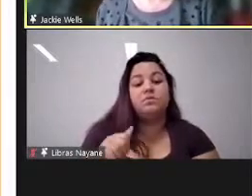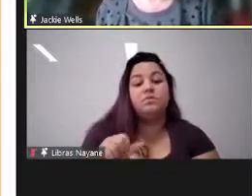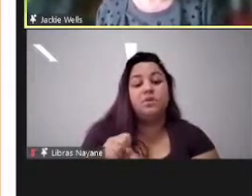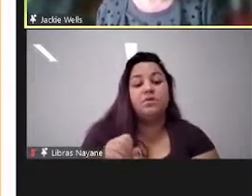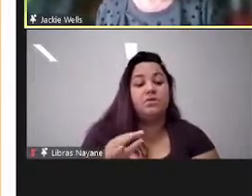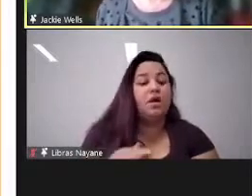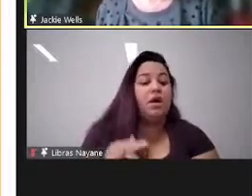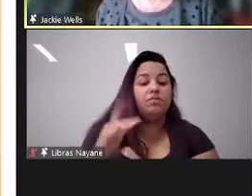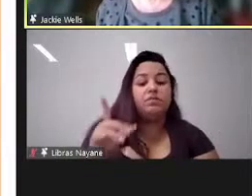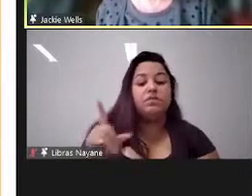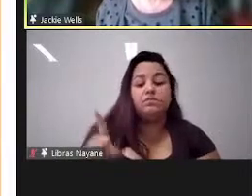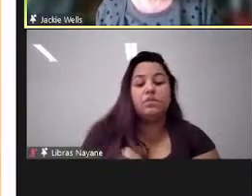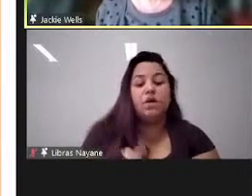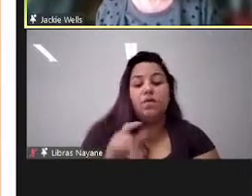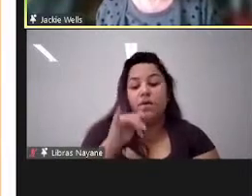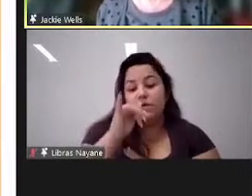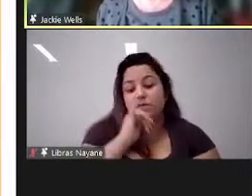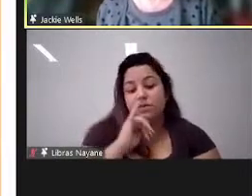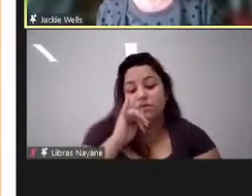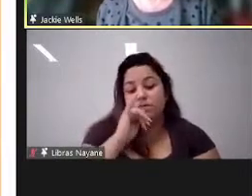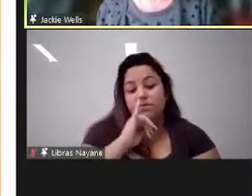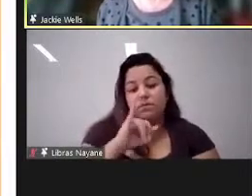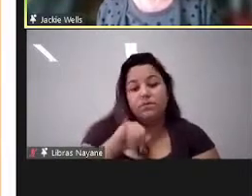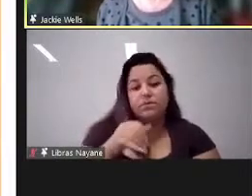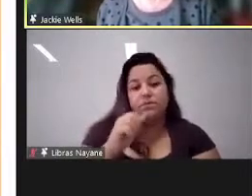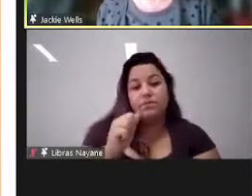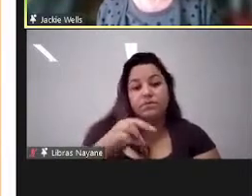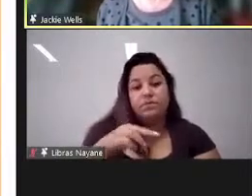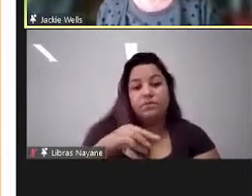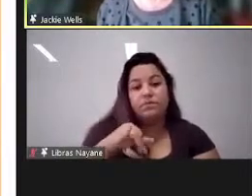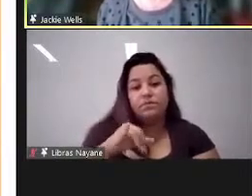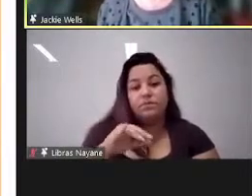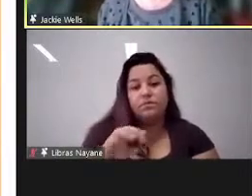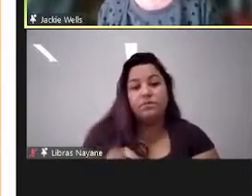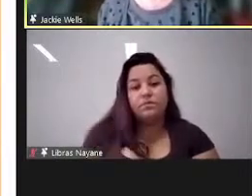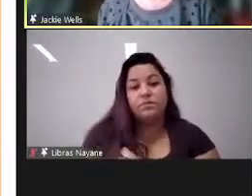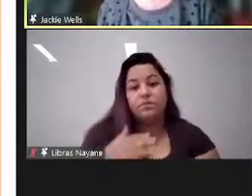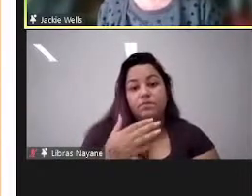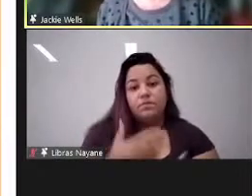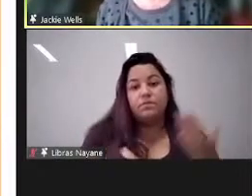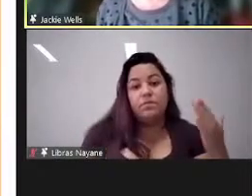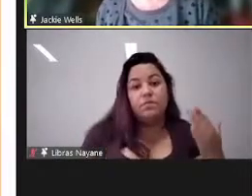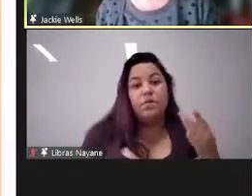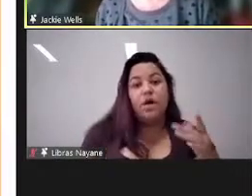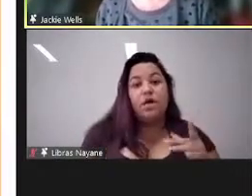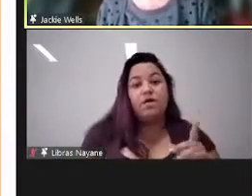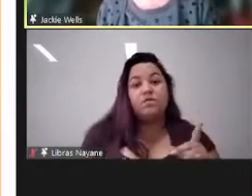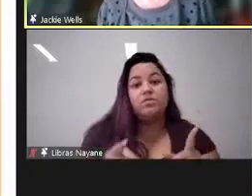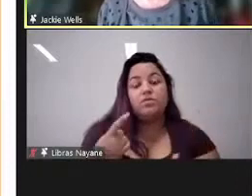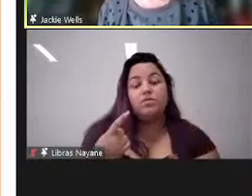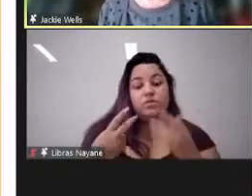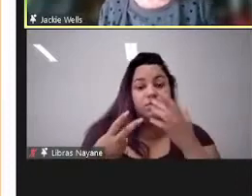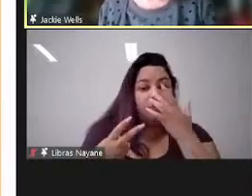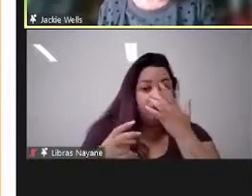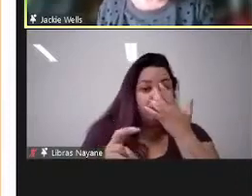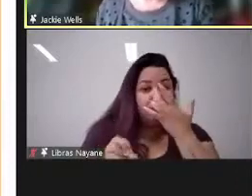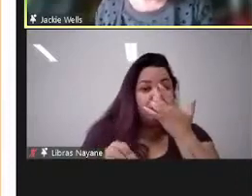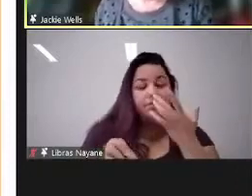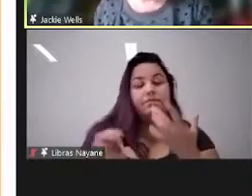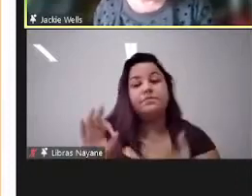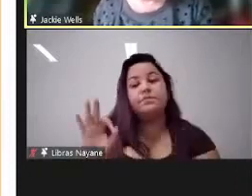here, Jamie, who loses between 10 to 20% of their retirement income.